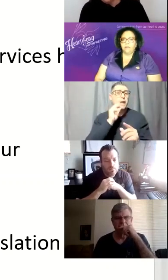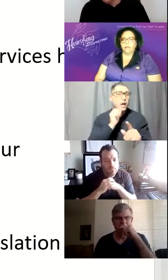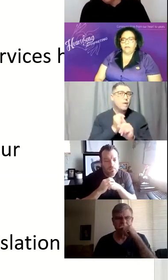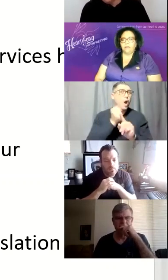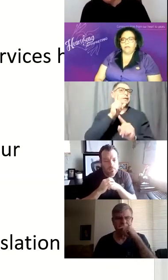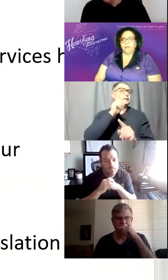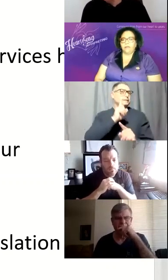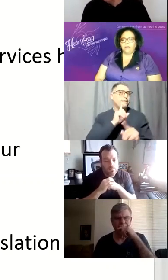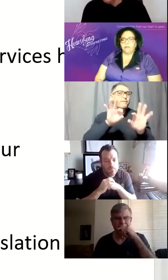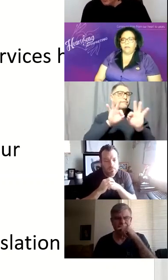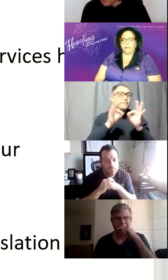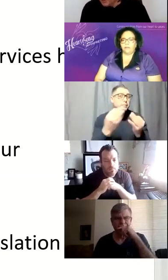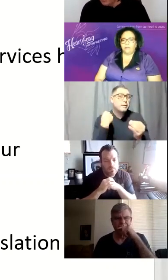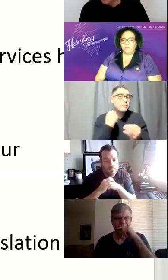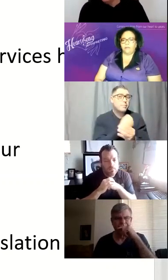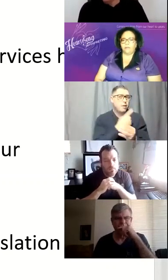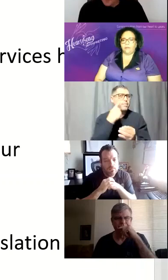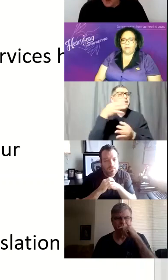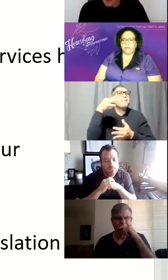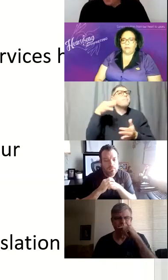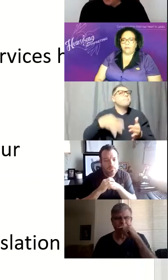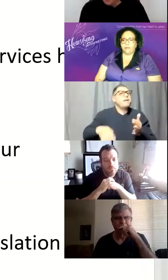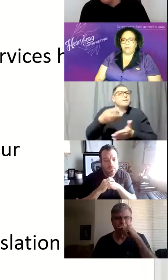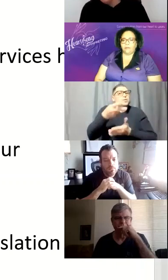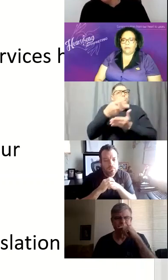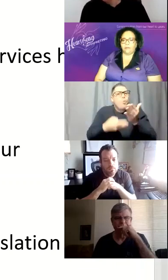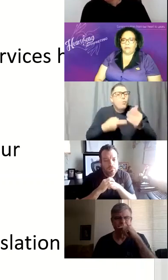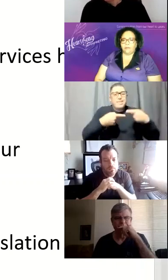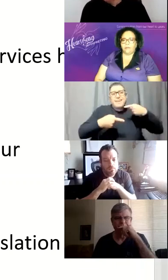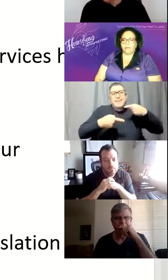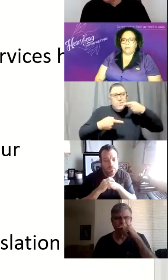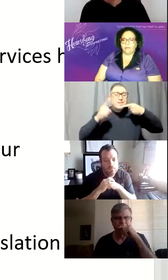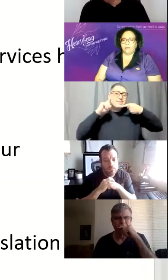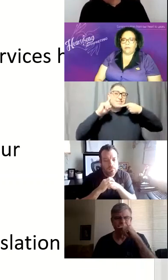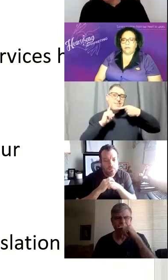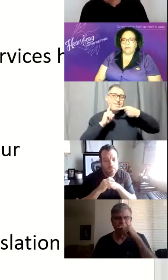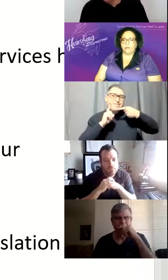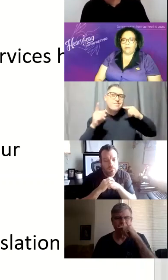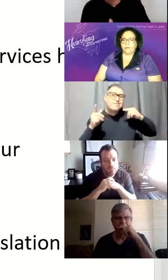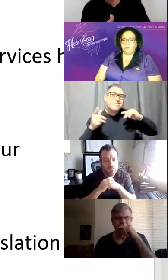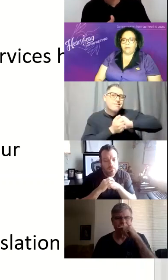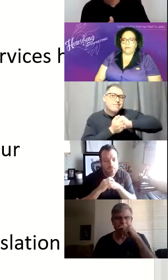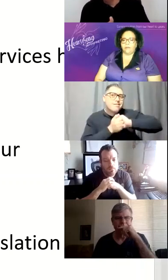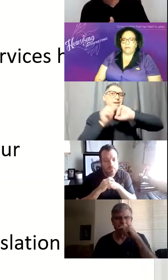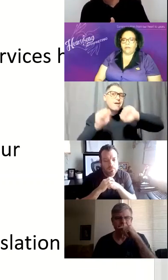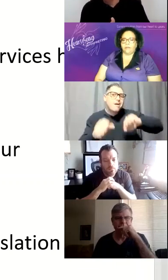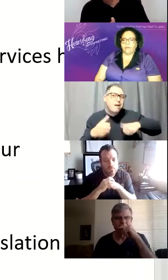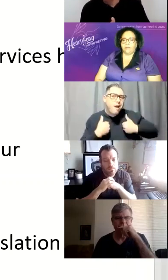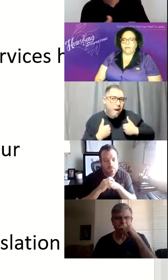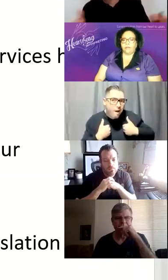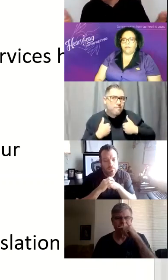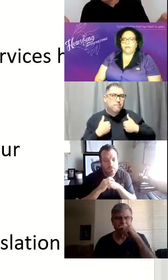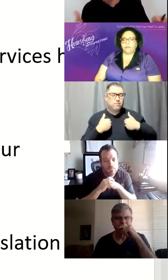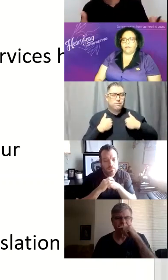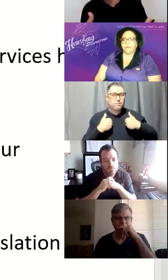think it benefits both the deaf community and the hearing community both if we can at least educate them or provide